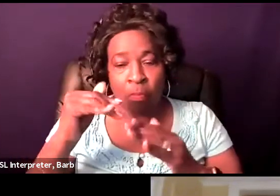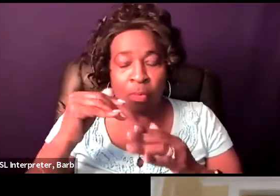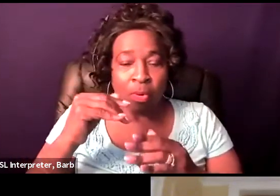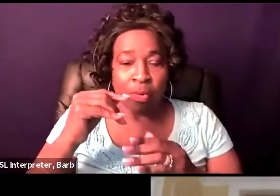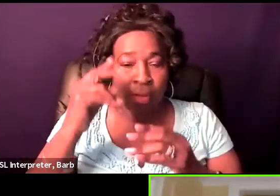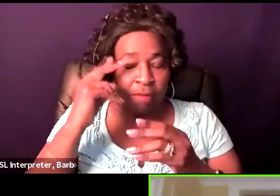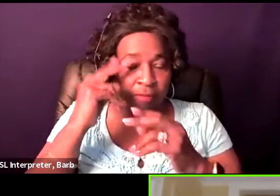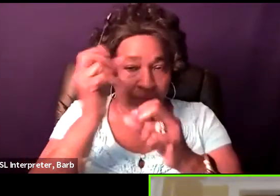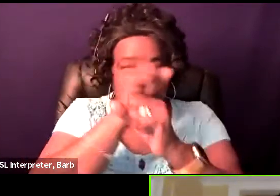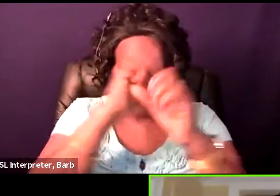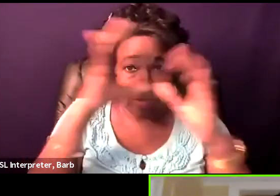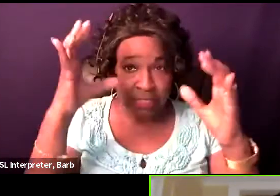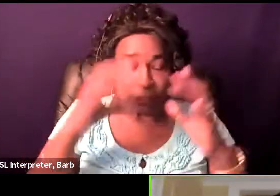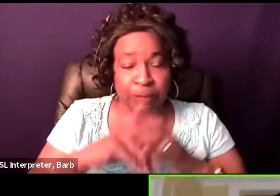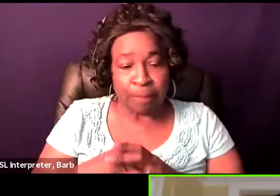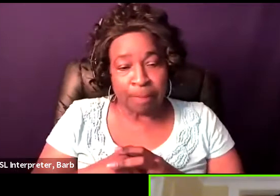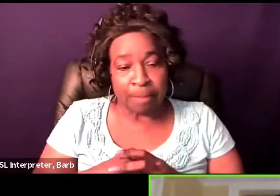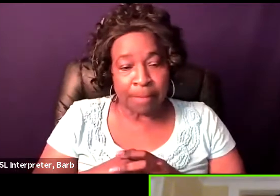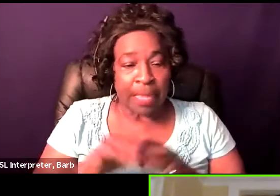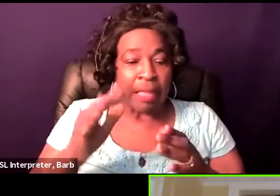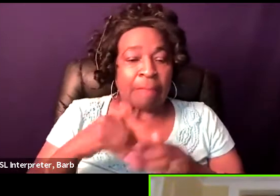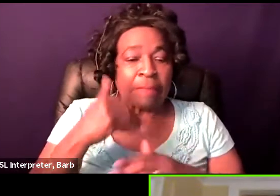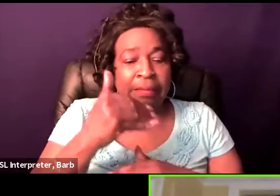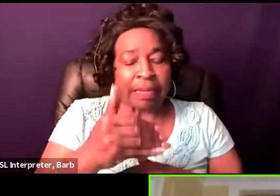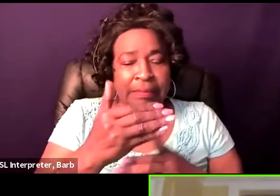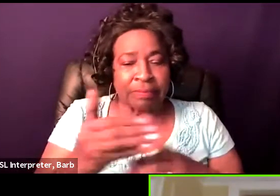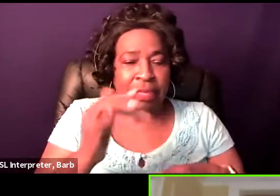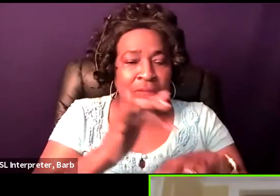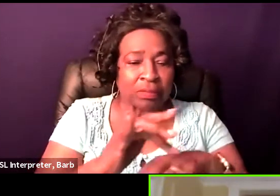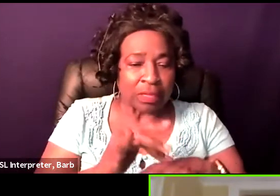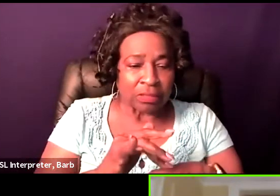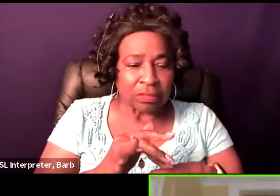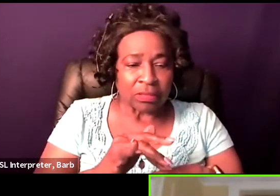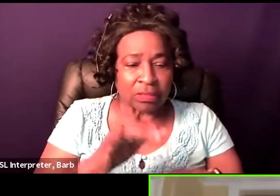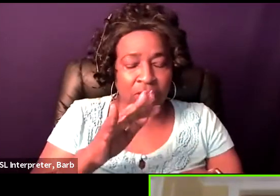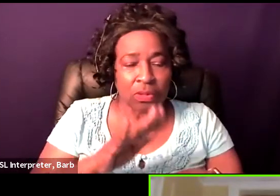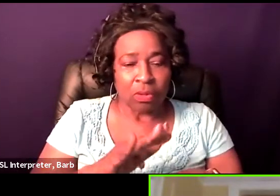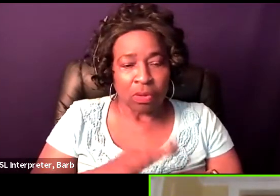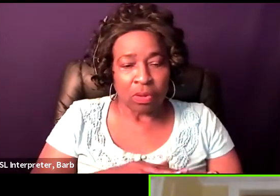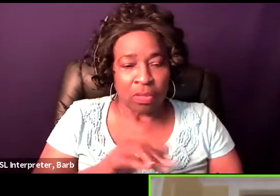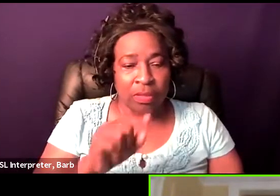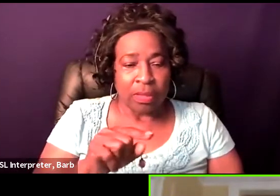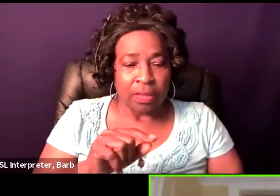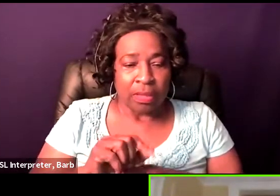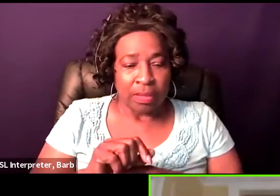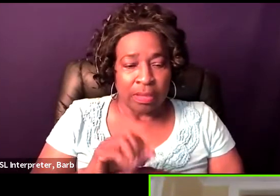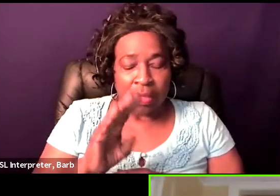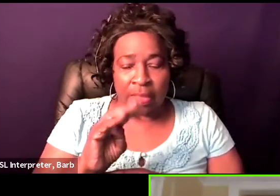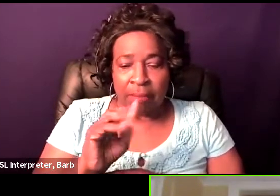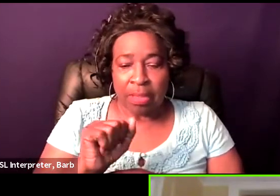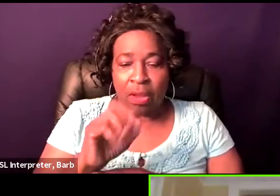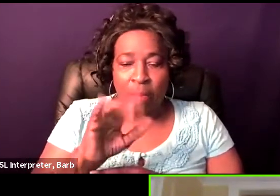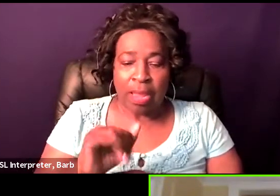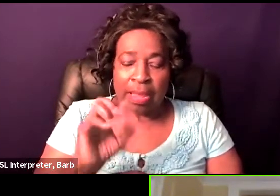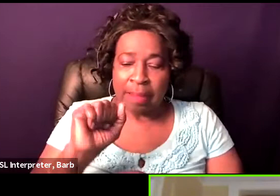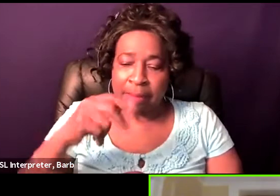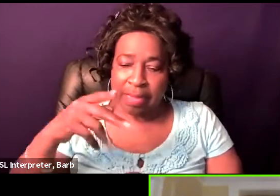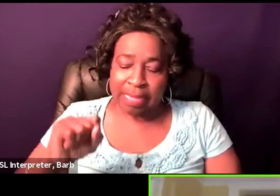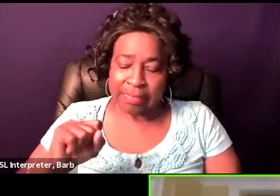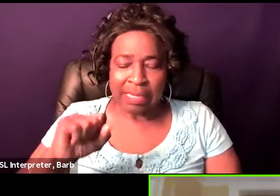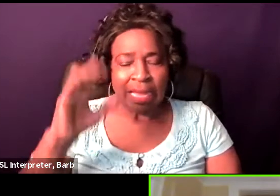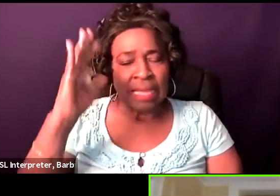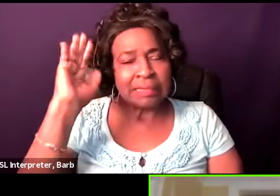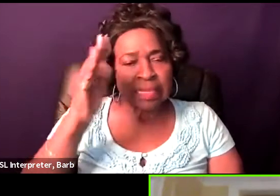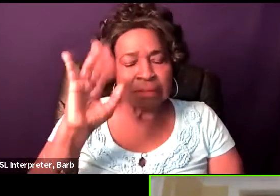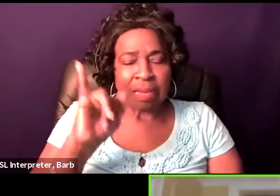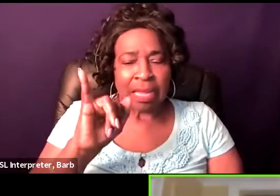Excellent. The next question touches on actually part of your answer. Mary asks, it seems like educational